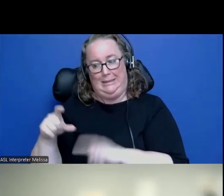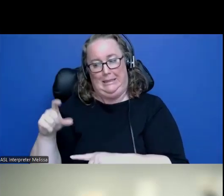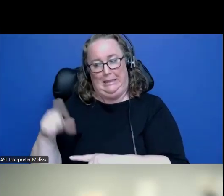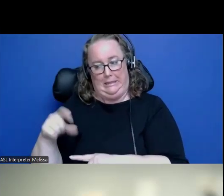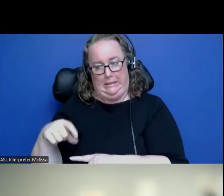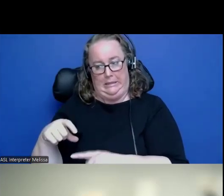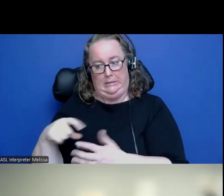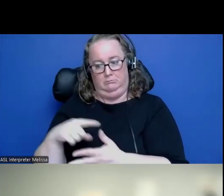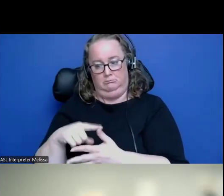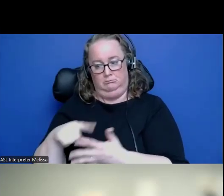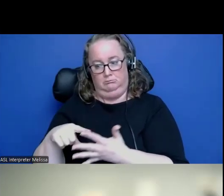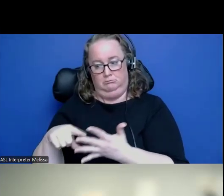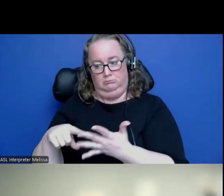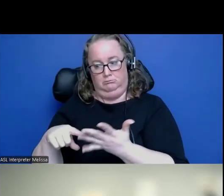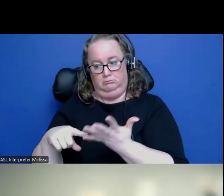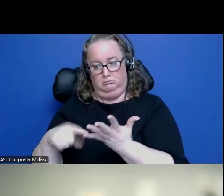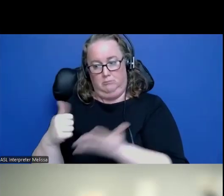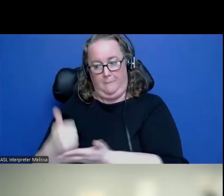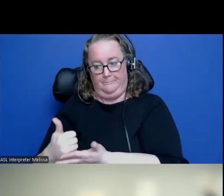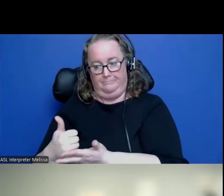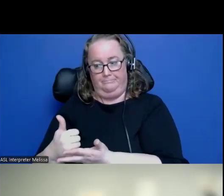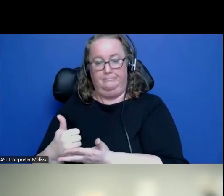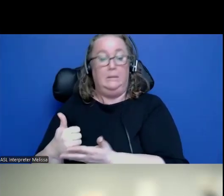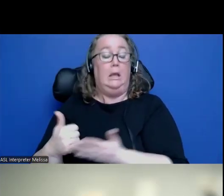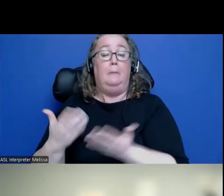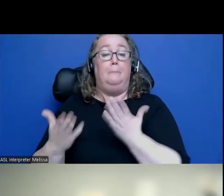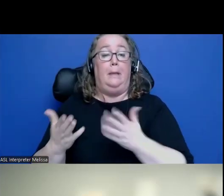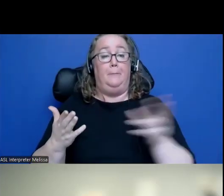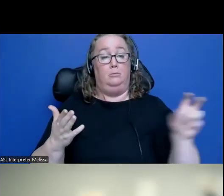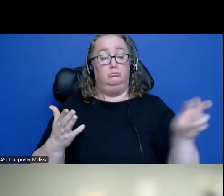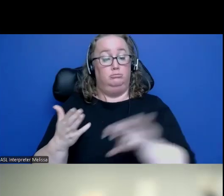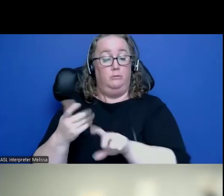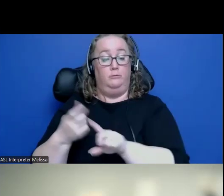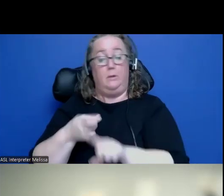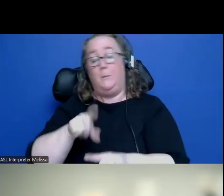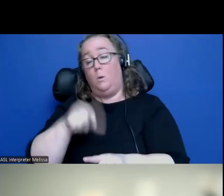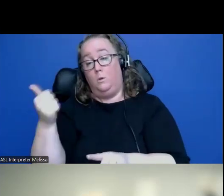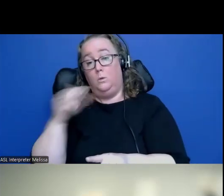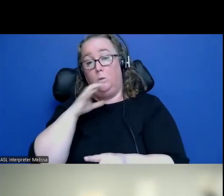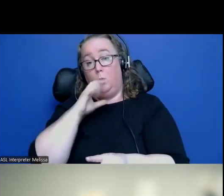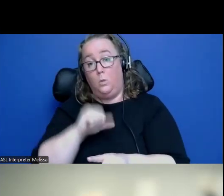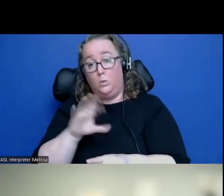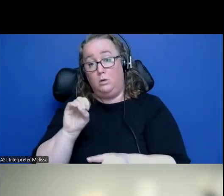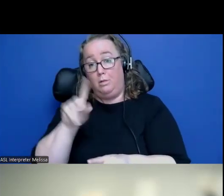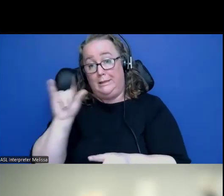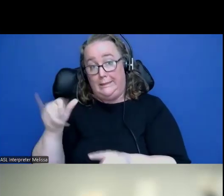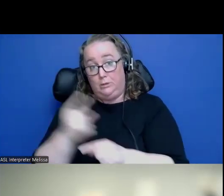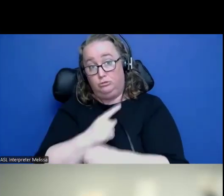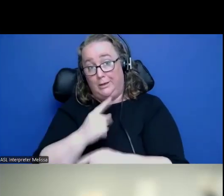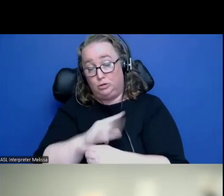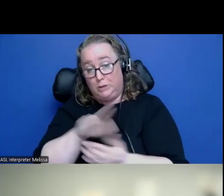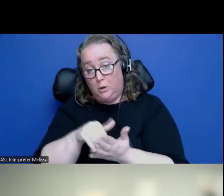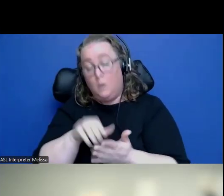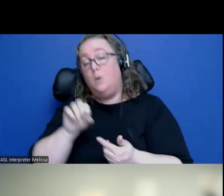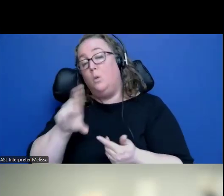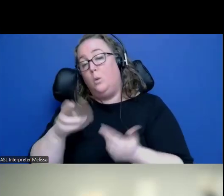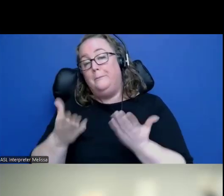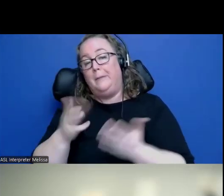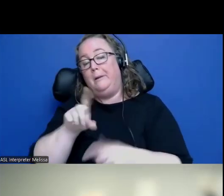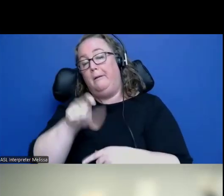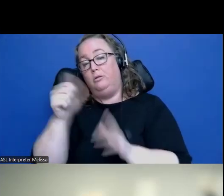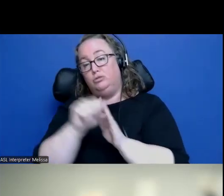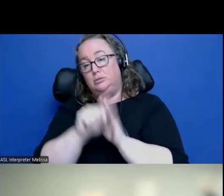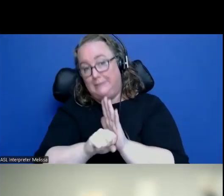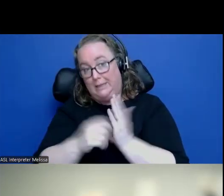have come from either other parts of Old Colony Correctional Centers or state prisons from across